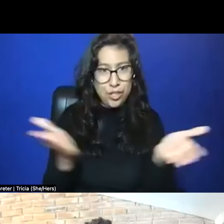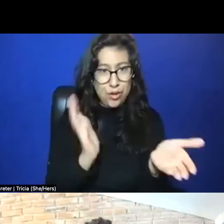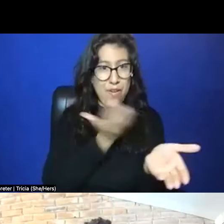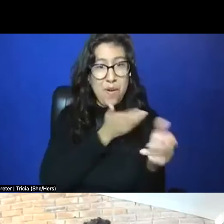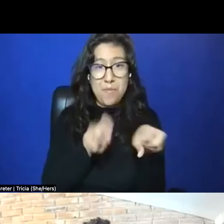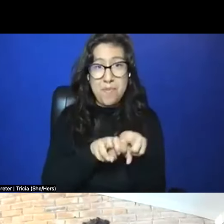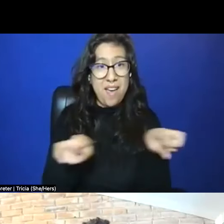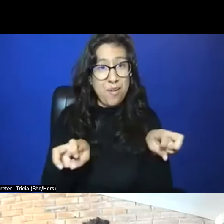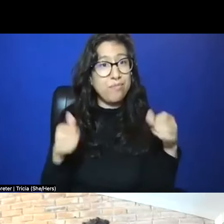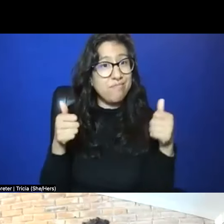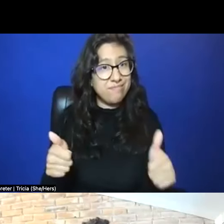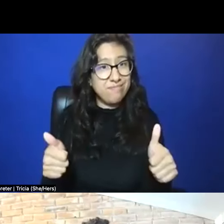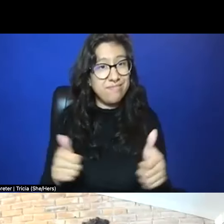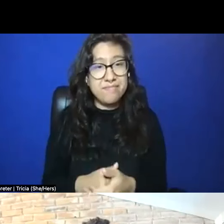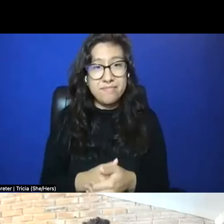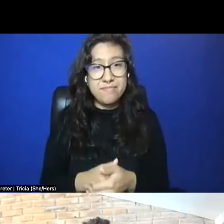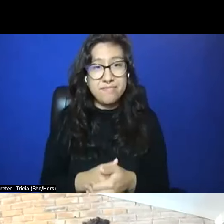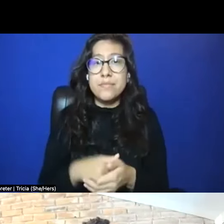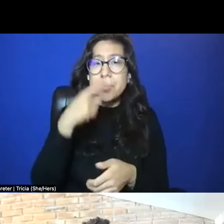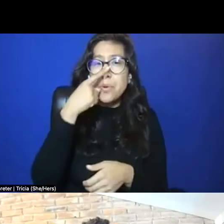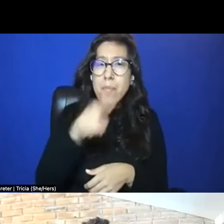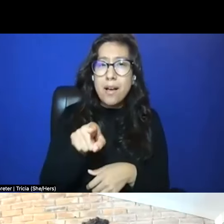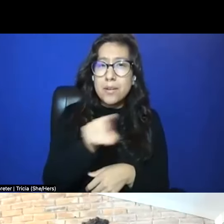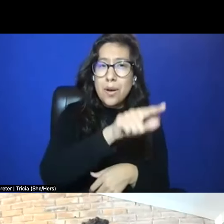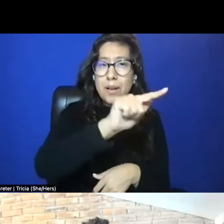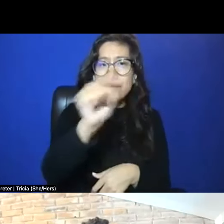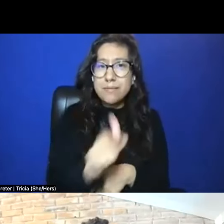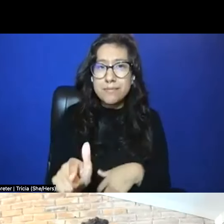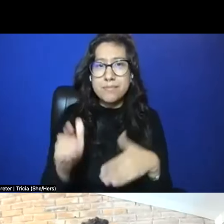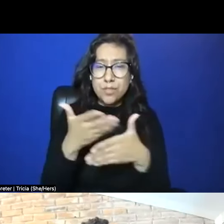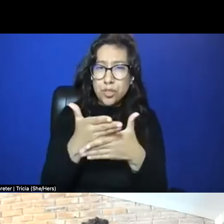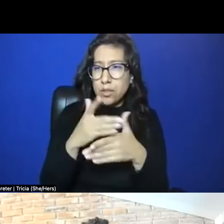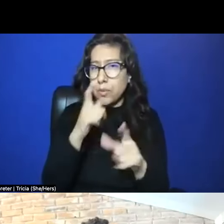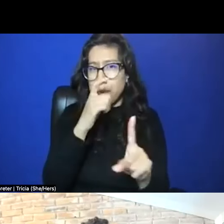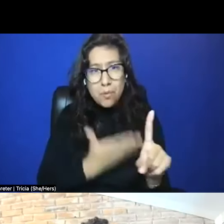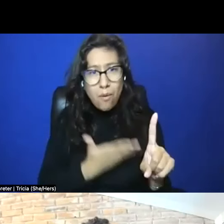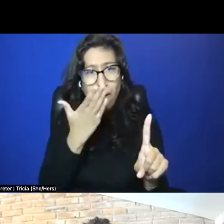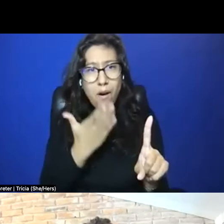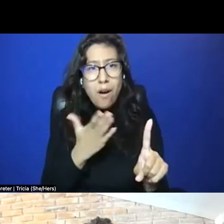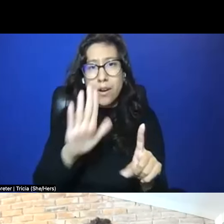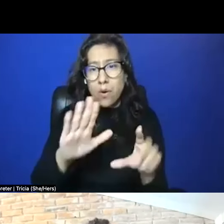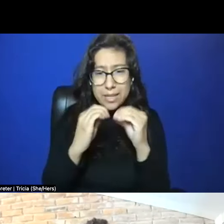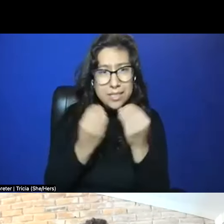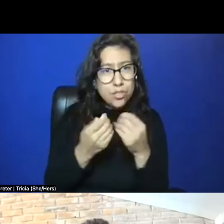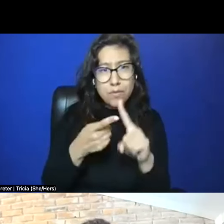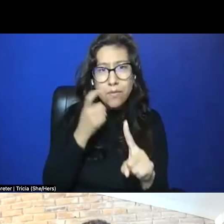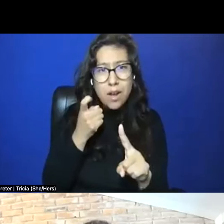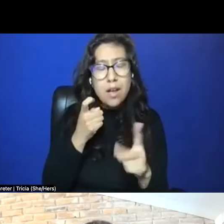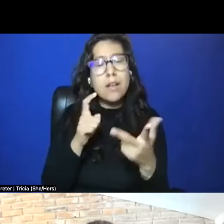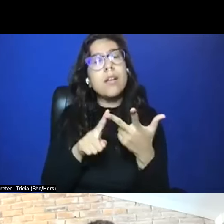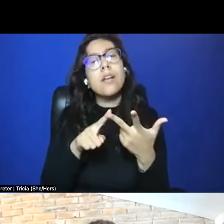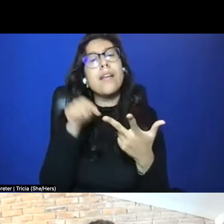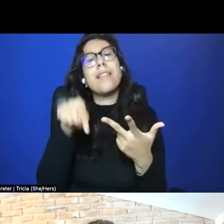panel right now. Could you all go around and share about yourself, the organization you come from, and what about